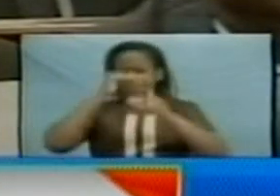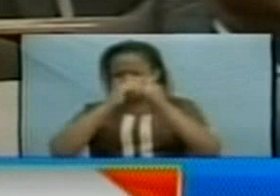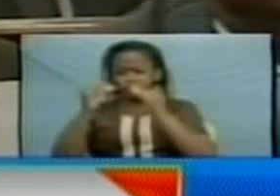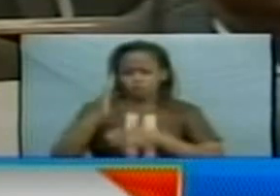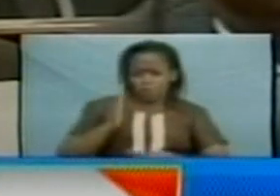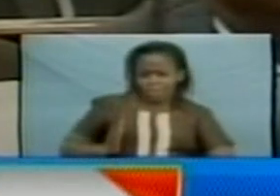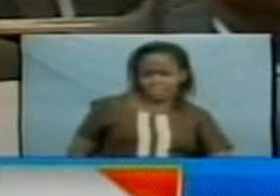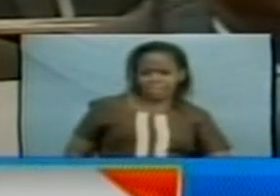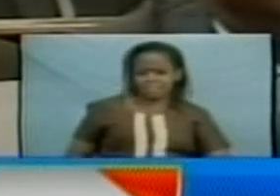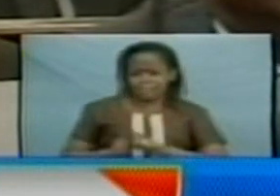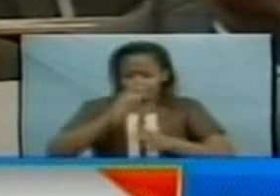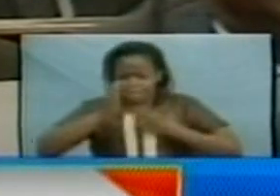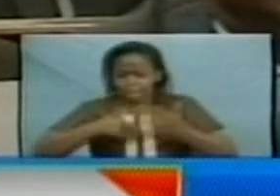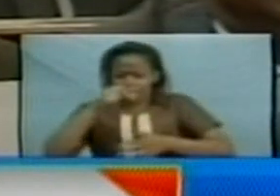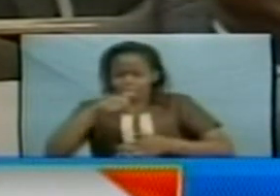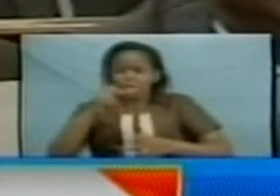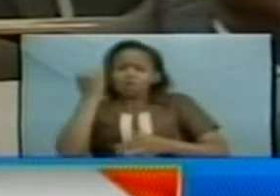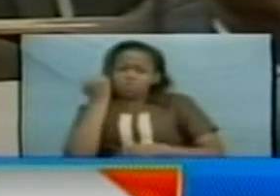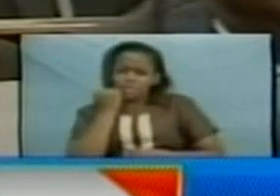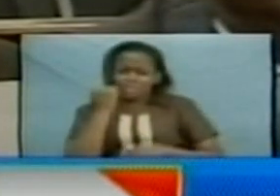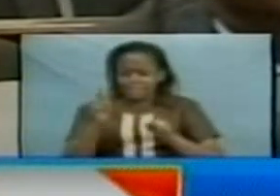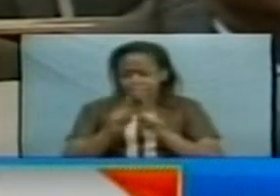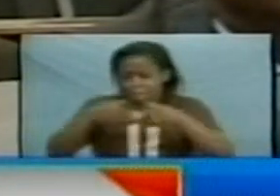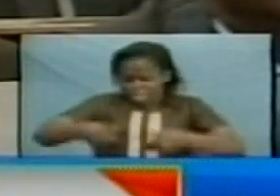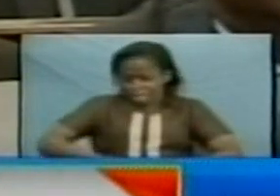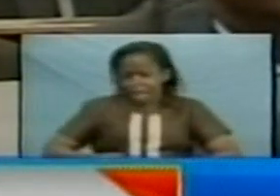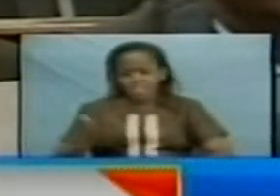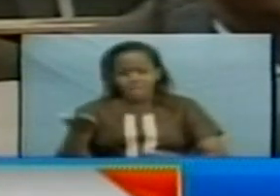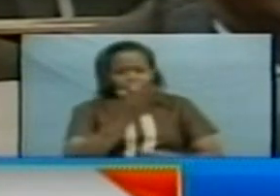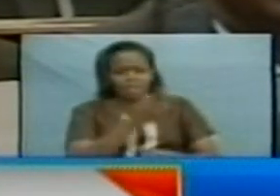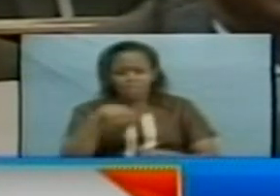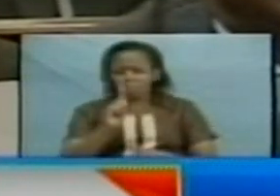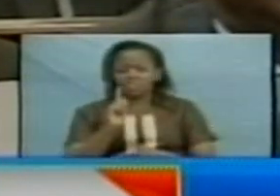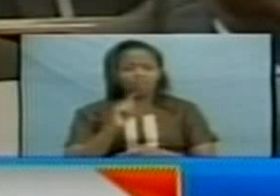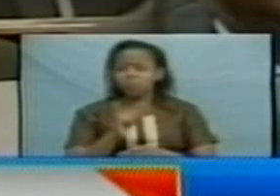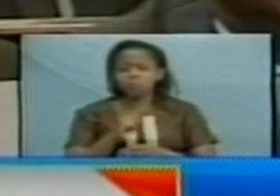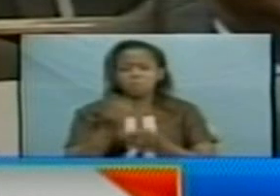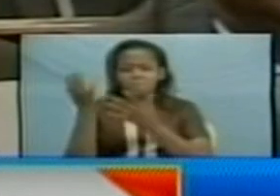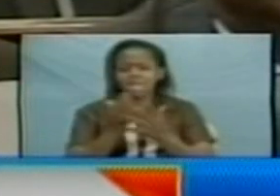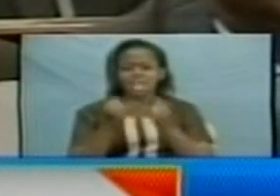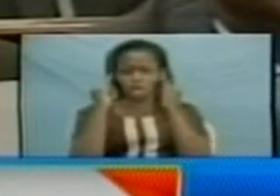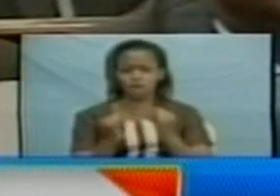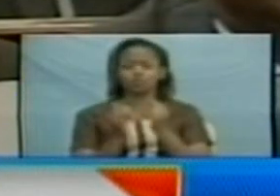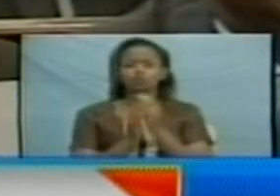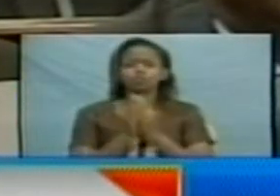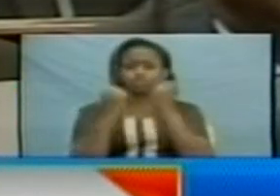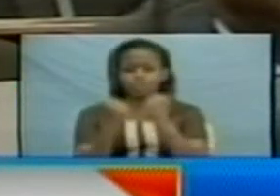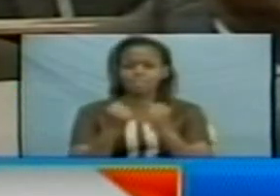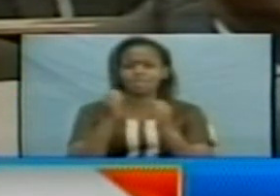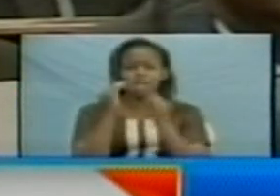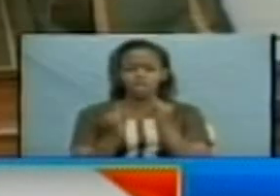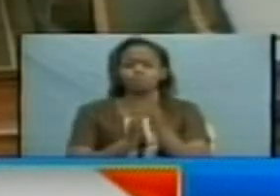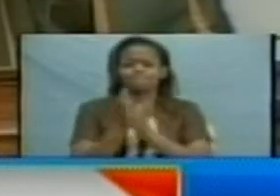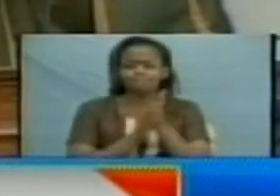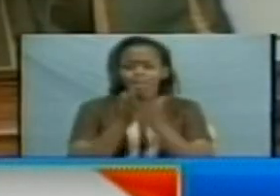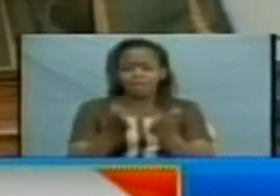etiquette, and especially the younger ones who have revitalized our bar in a very, very significant way.